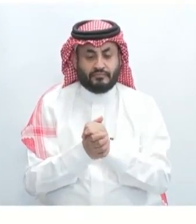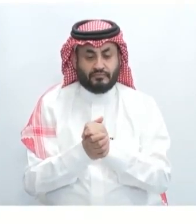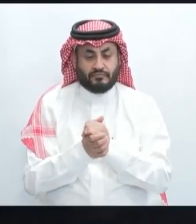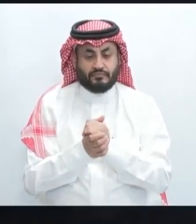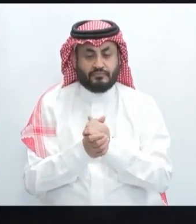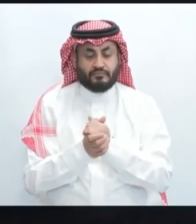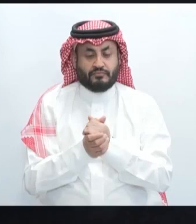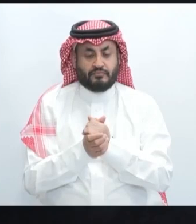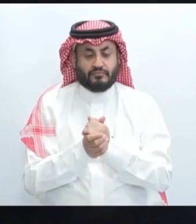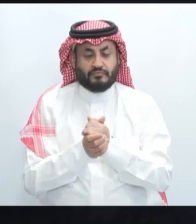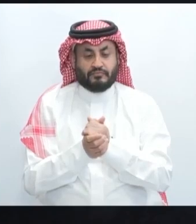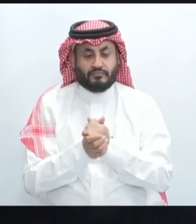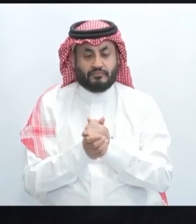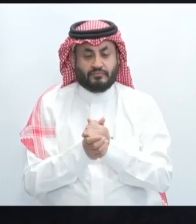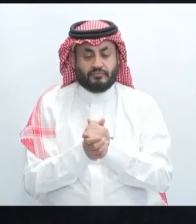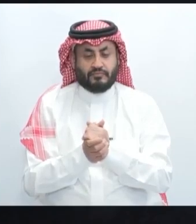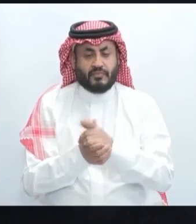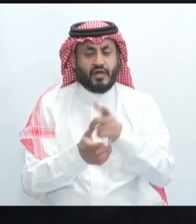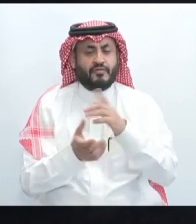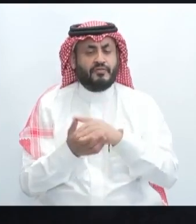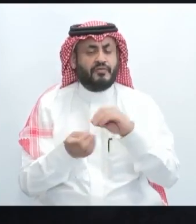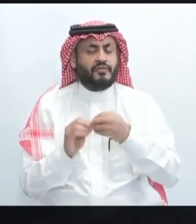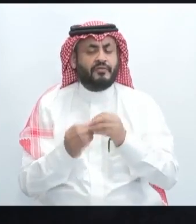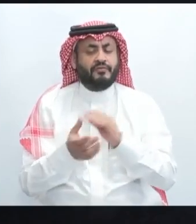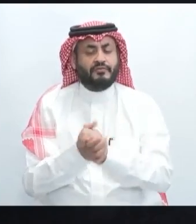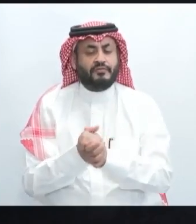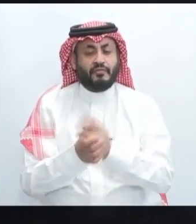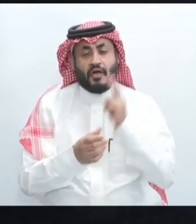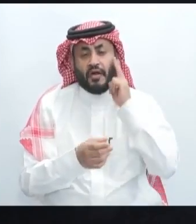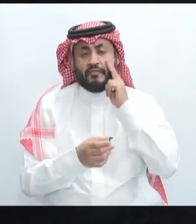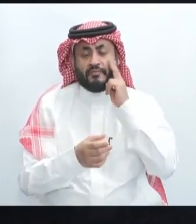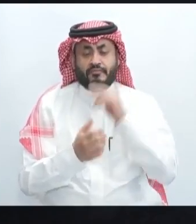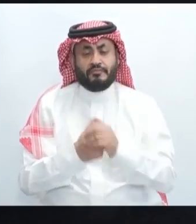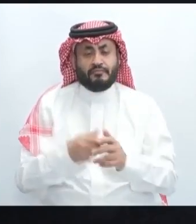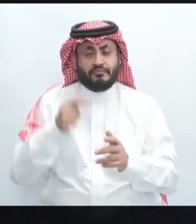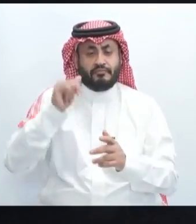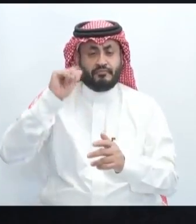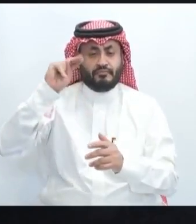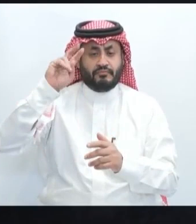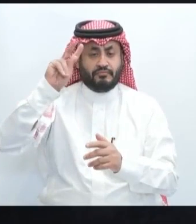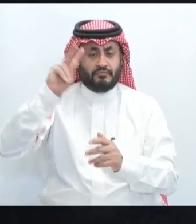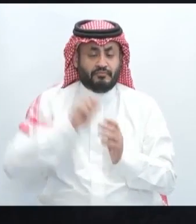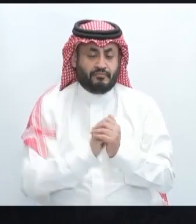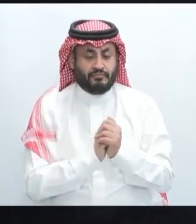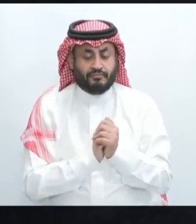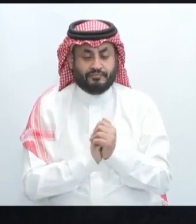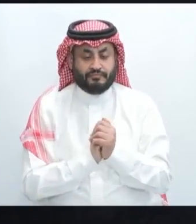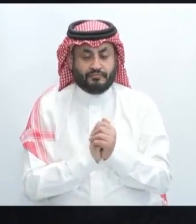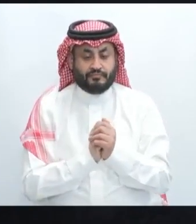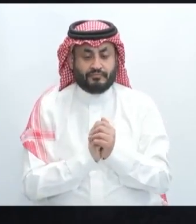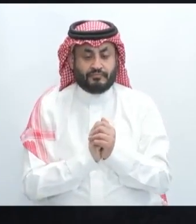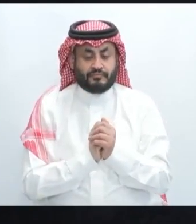Okay, what is the color? Yes, pink. Perfect. So, we have some pink